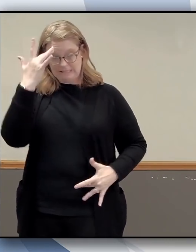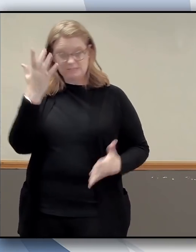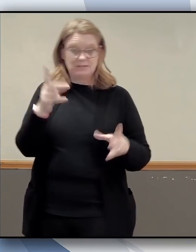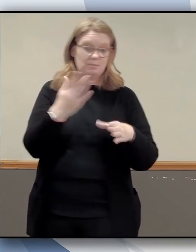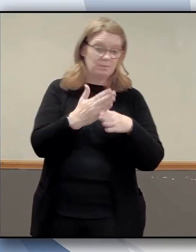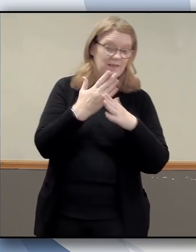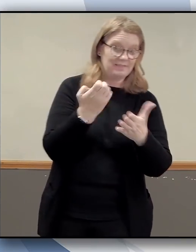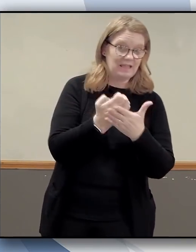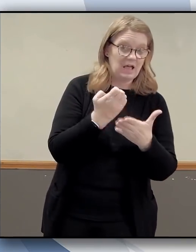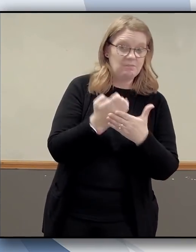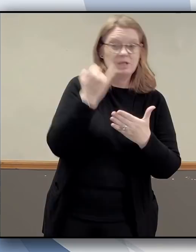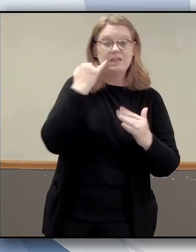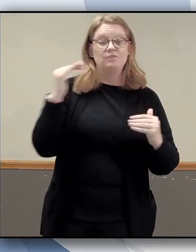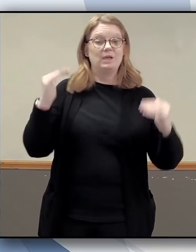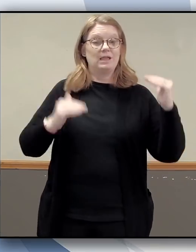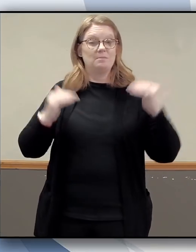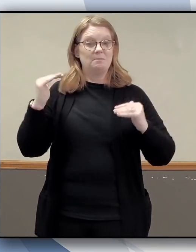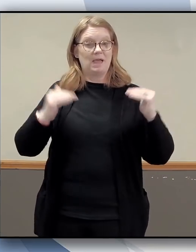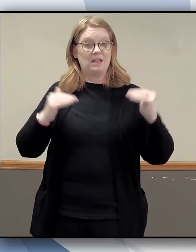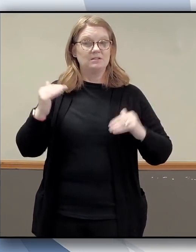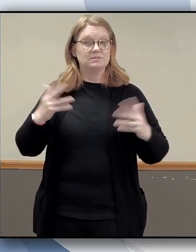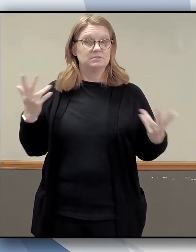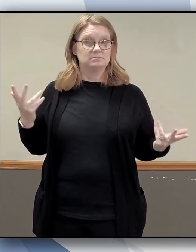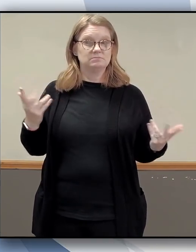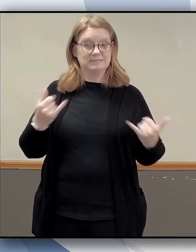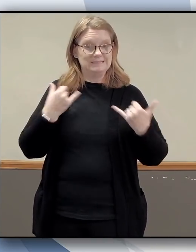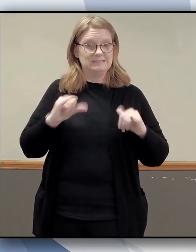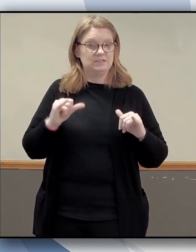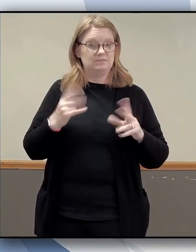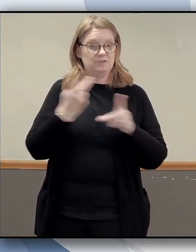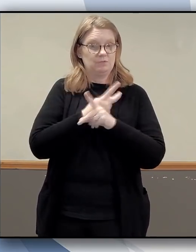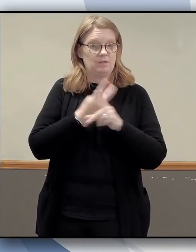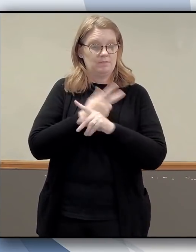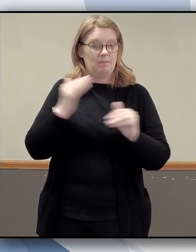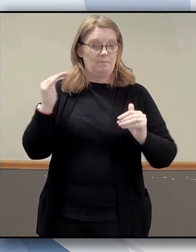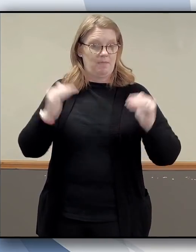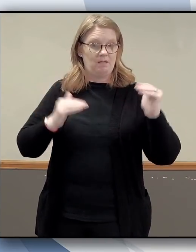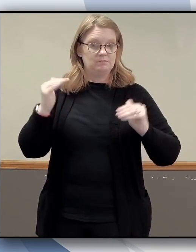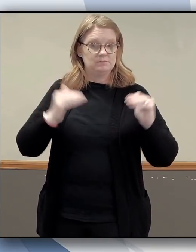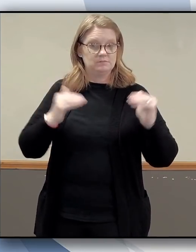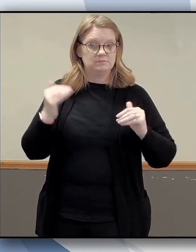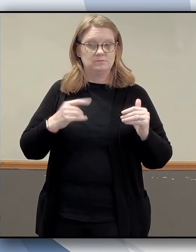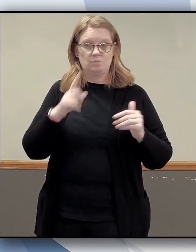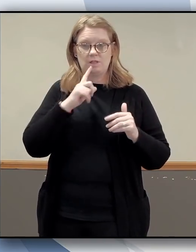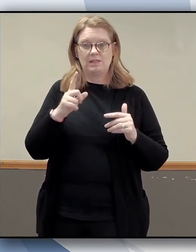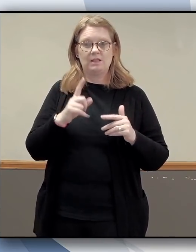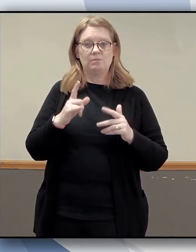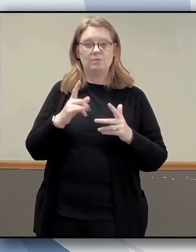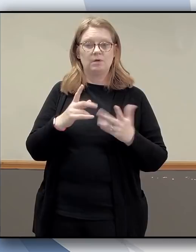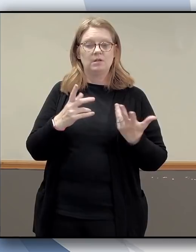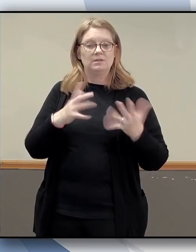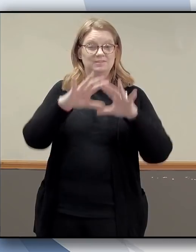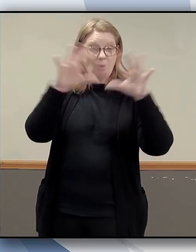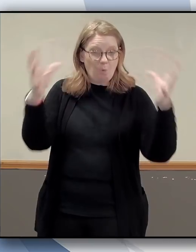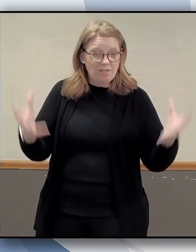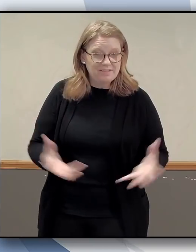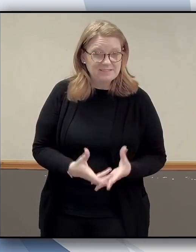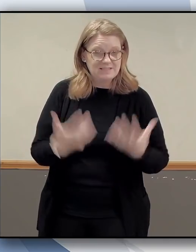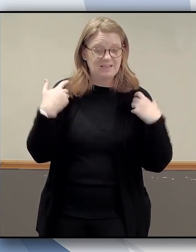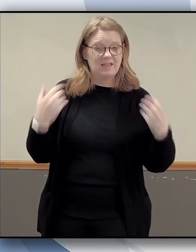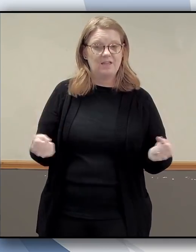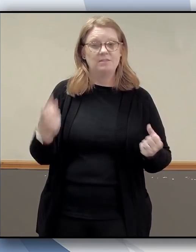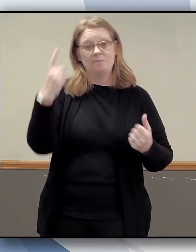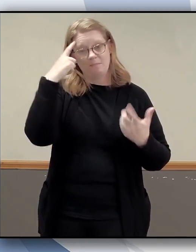things, we'll continue to try to find that balance, because that's the way to protect the holistic health of everybody: mental health, behavioral health,